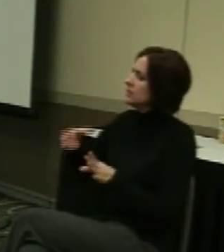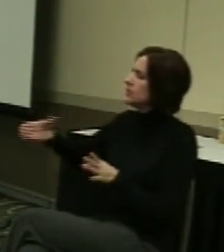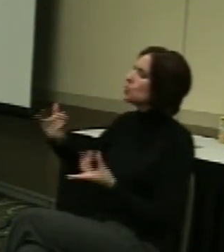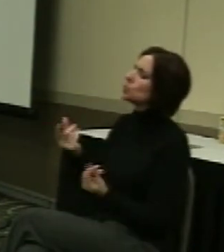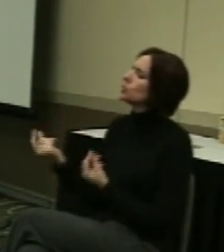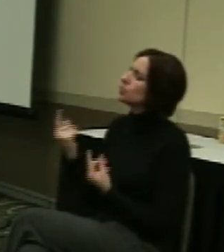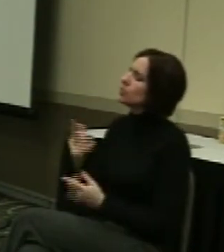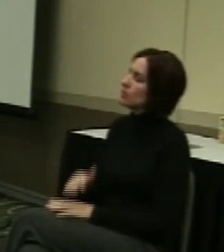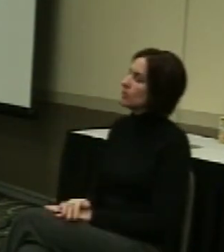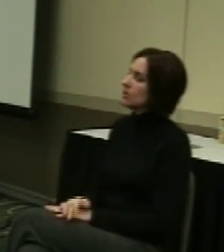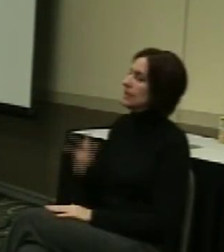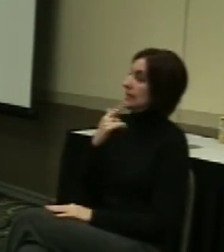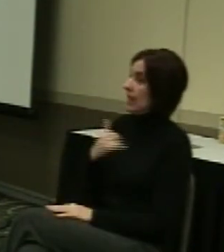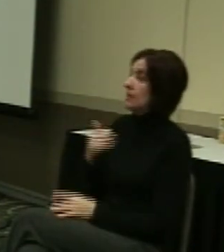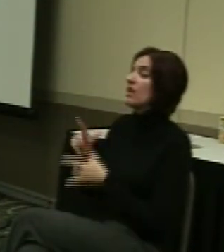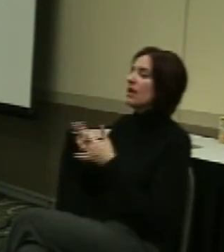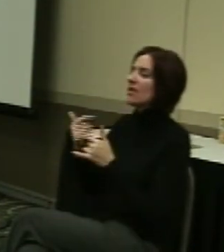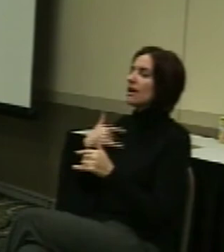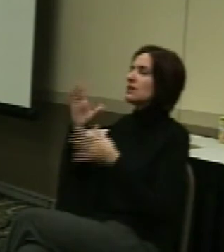more information,